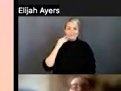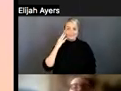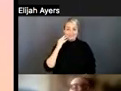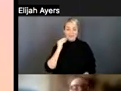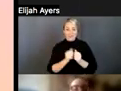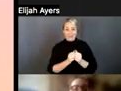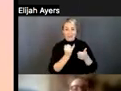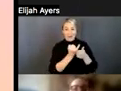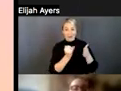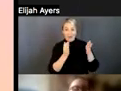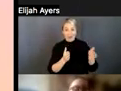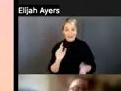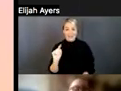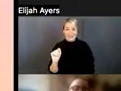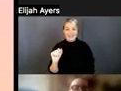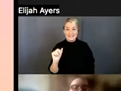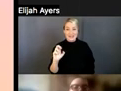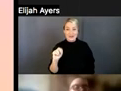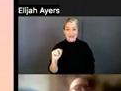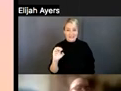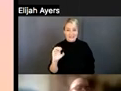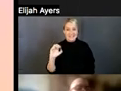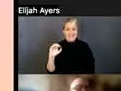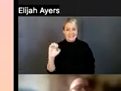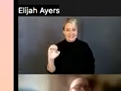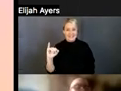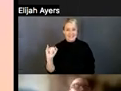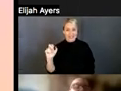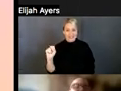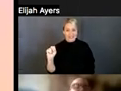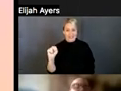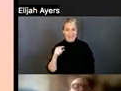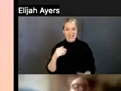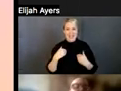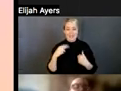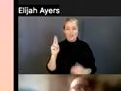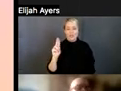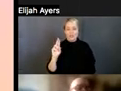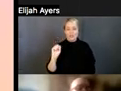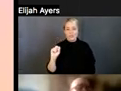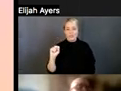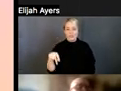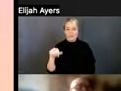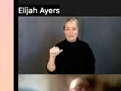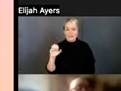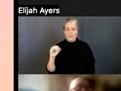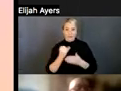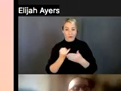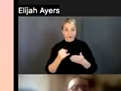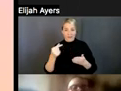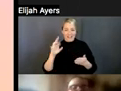artist named Terrence B. Jackson, who was running a space called U Space Art Gallery. And there was an